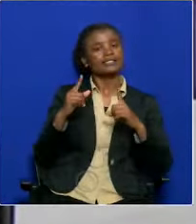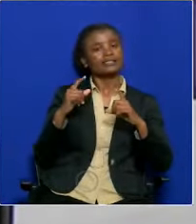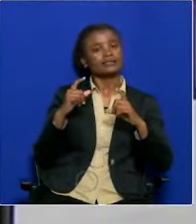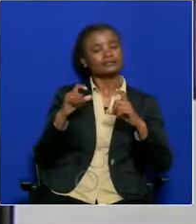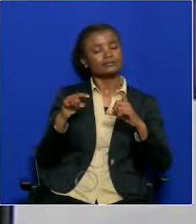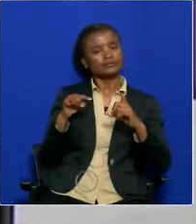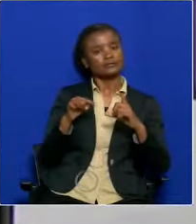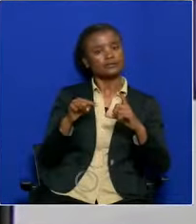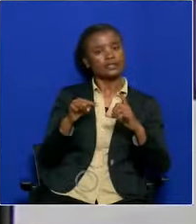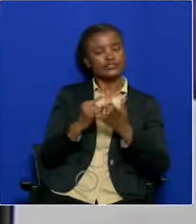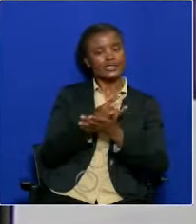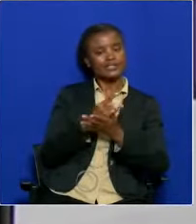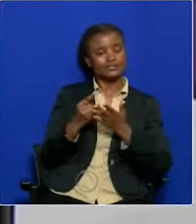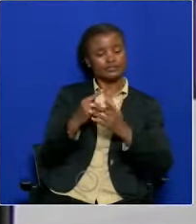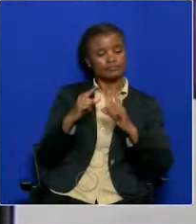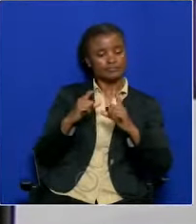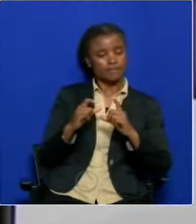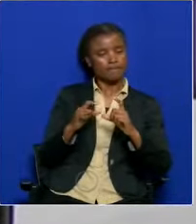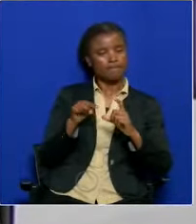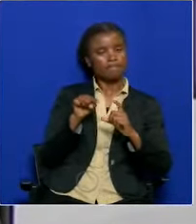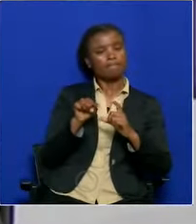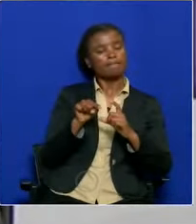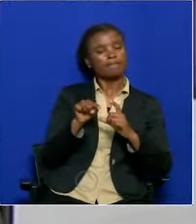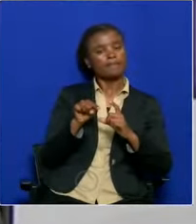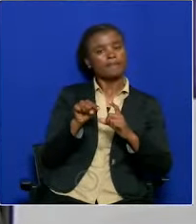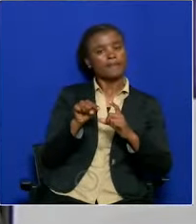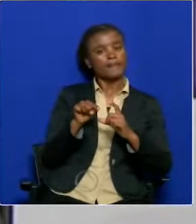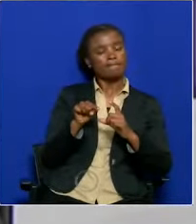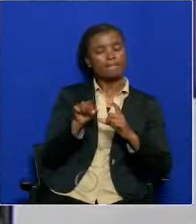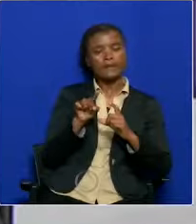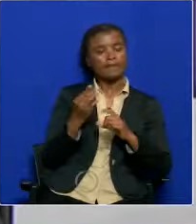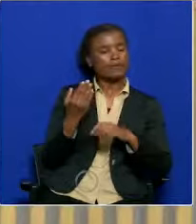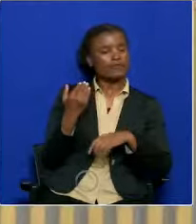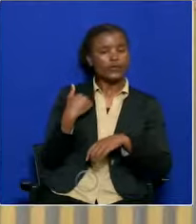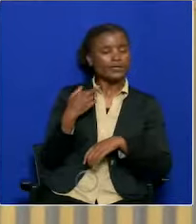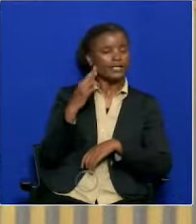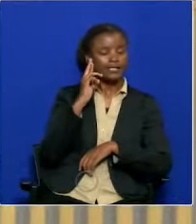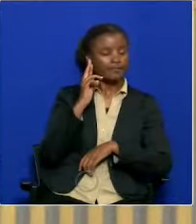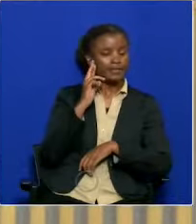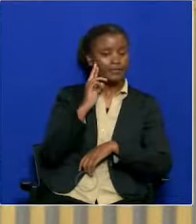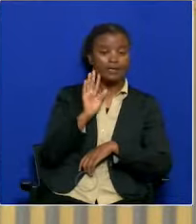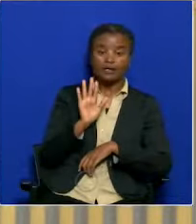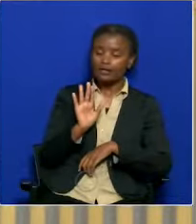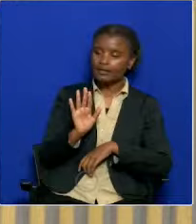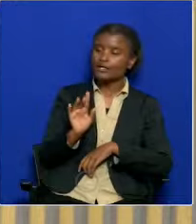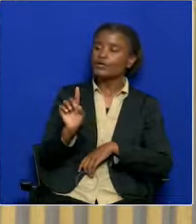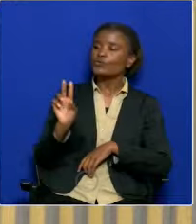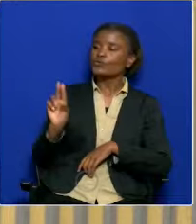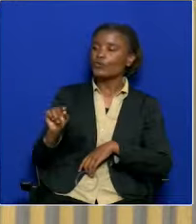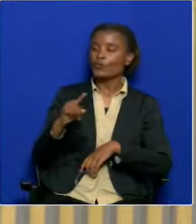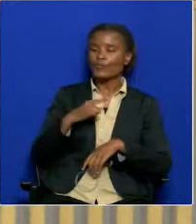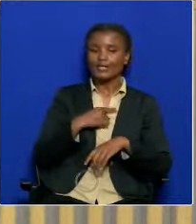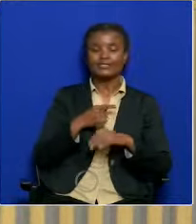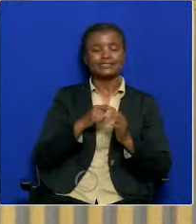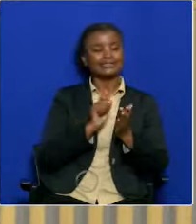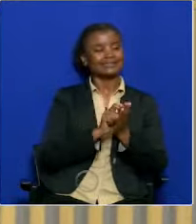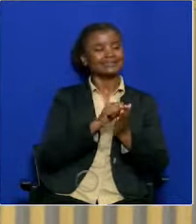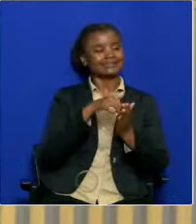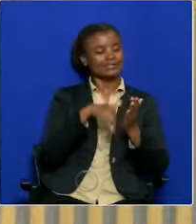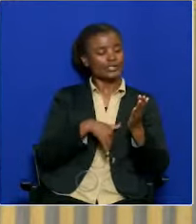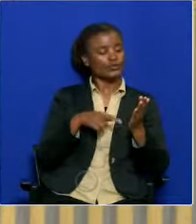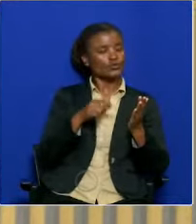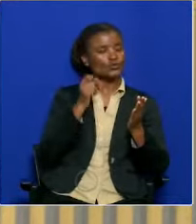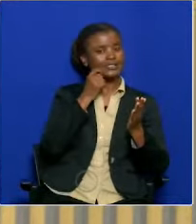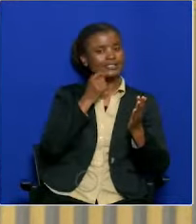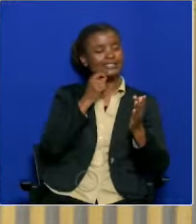these messages. I didn't remember that time. No, but in your statement you mentioned the screenshots. The question is, why do you